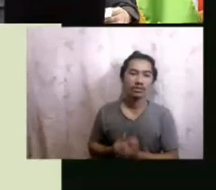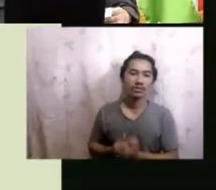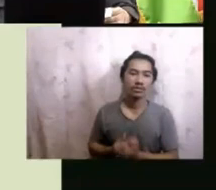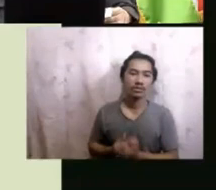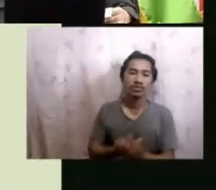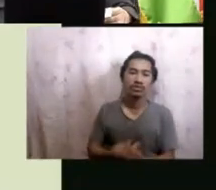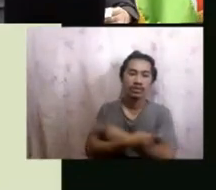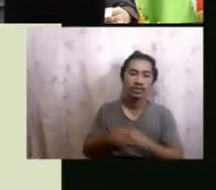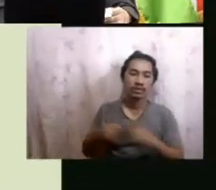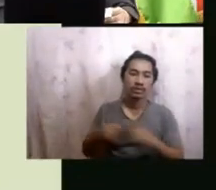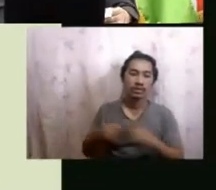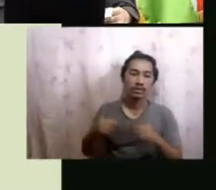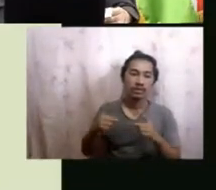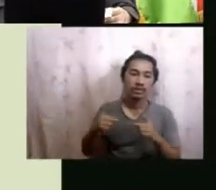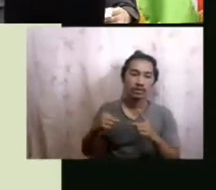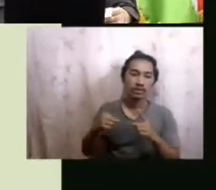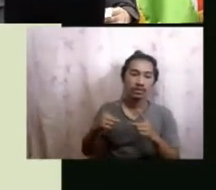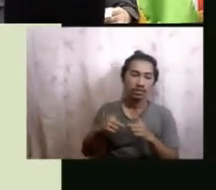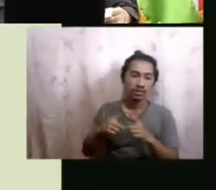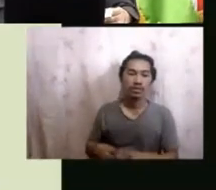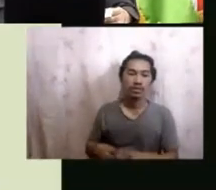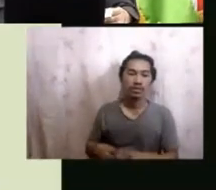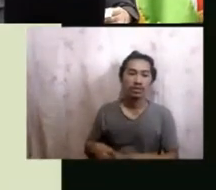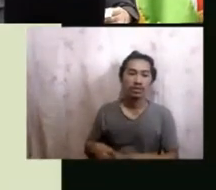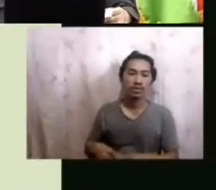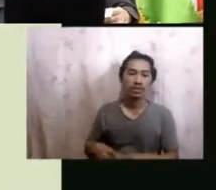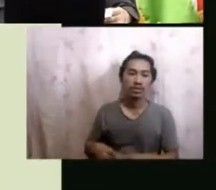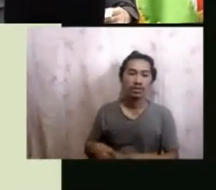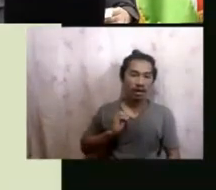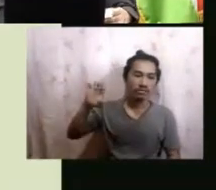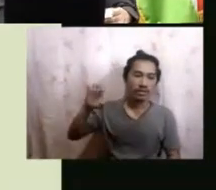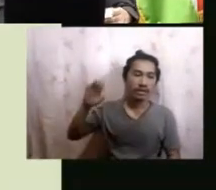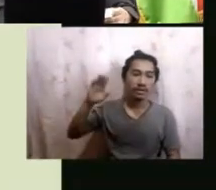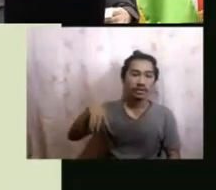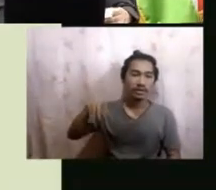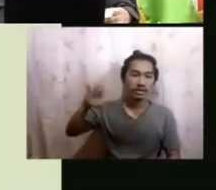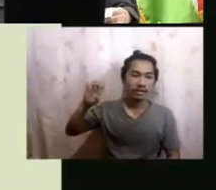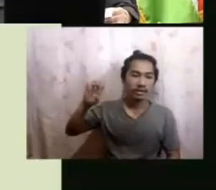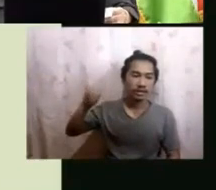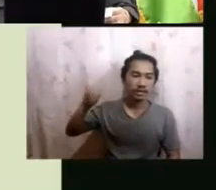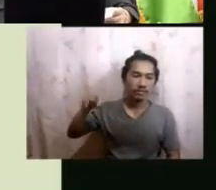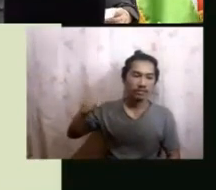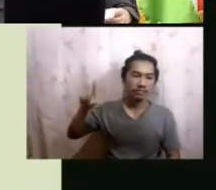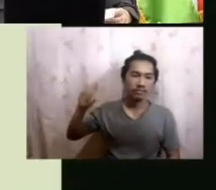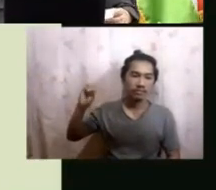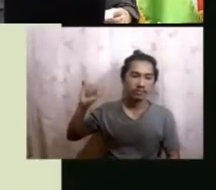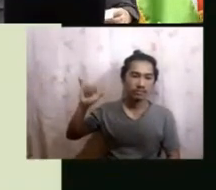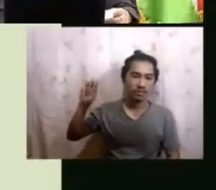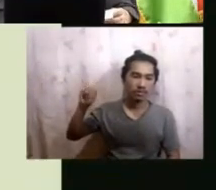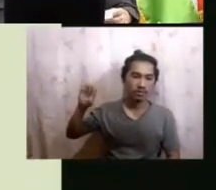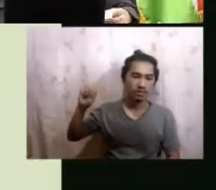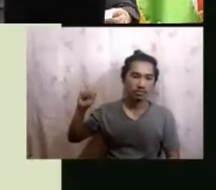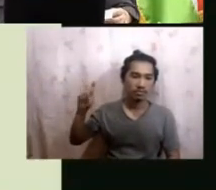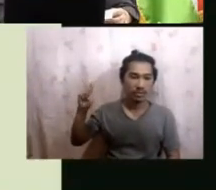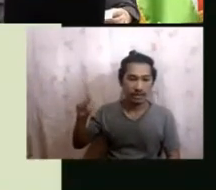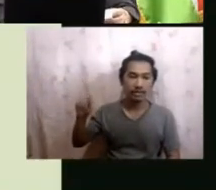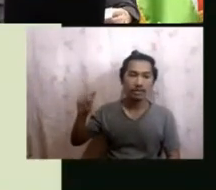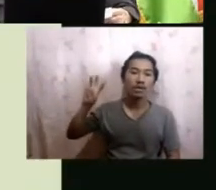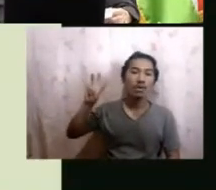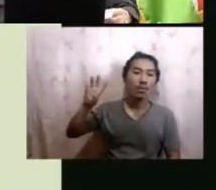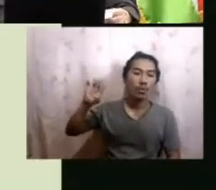the Pre-Employment Advocacies webinar of Career Center of CTU.